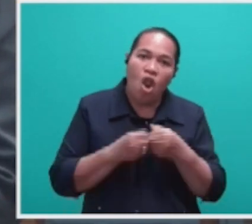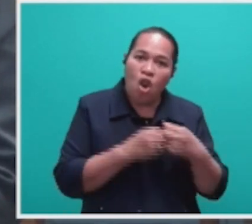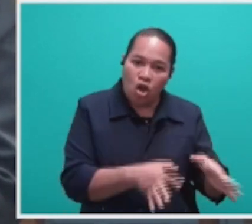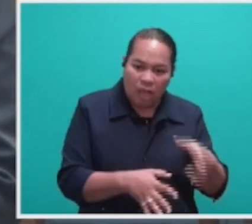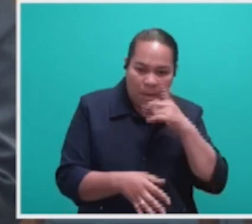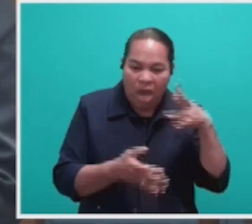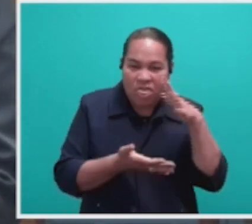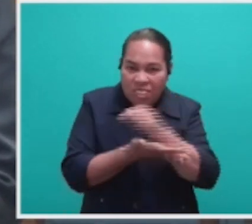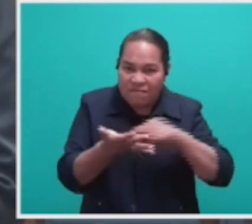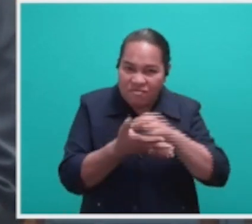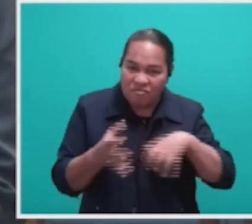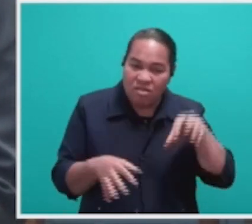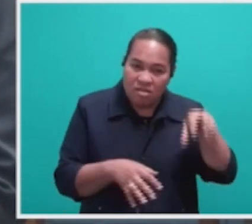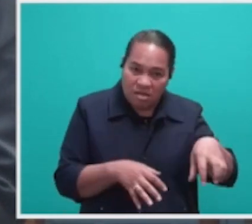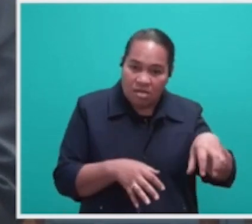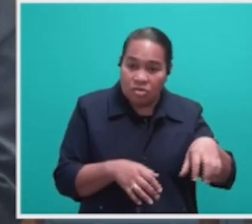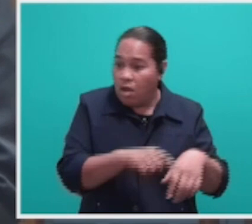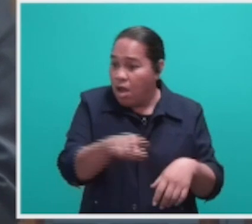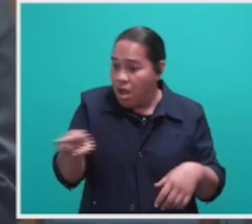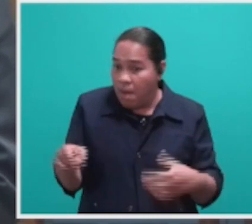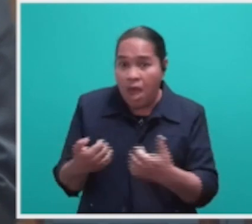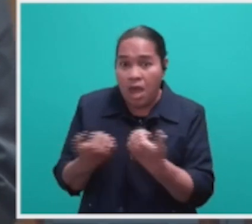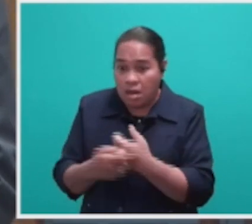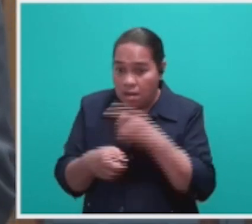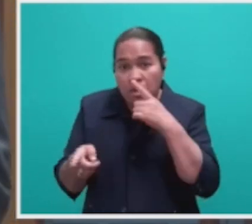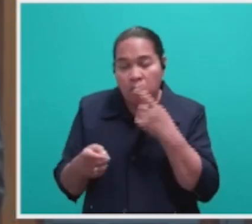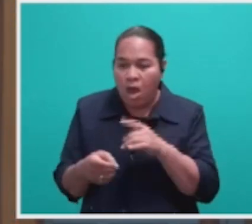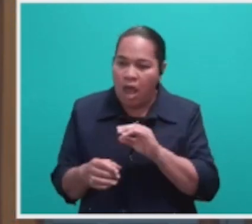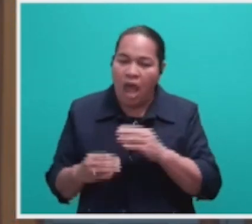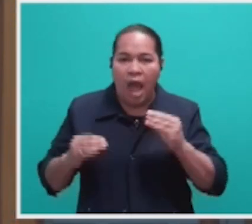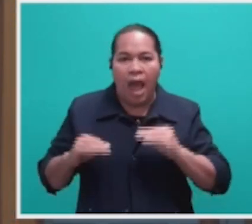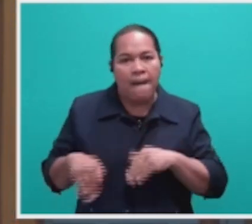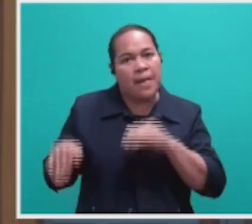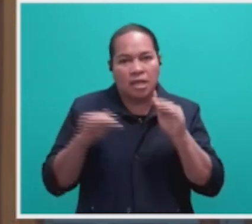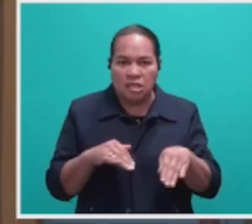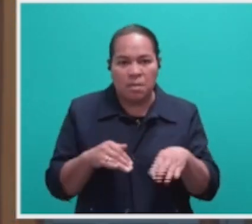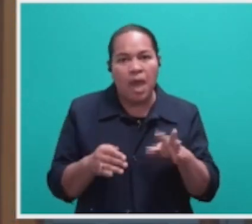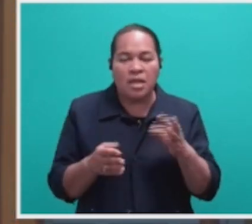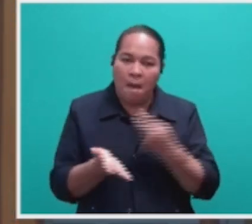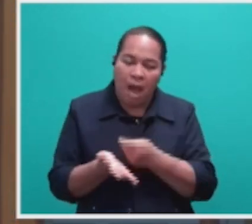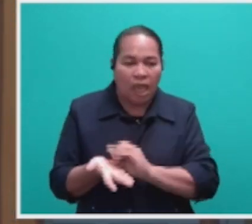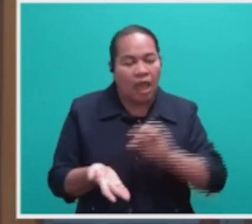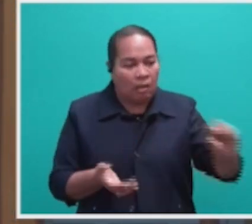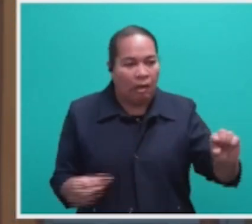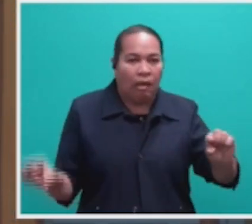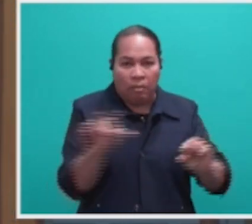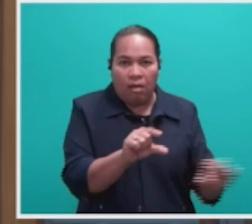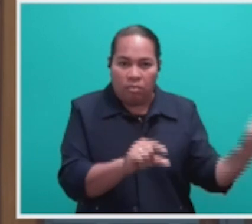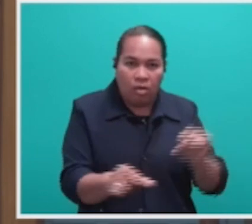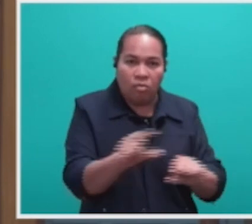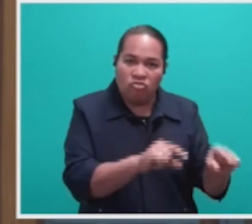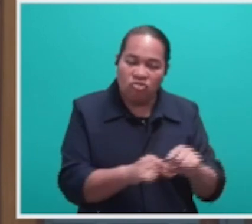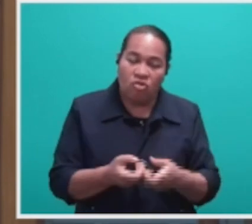by the public actively participating in this online scheme.